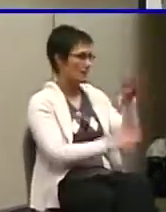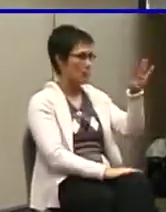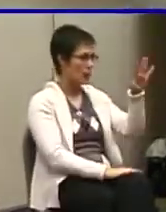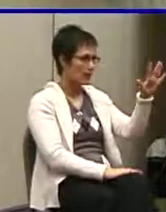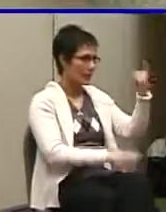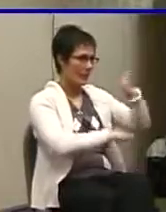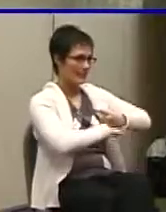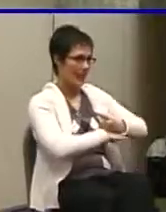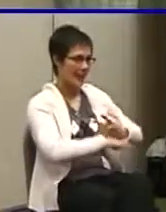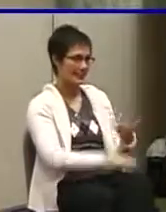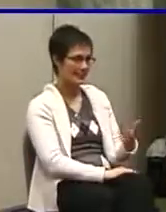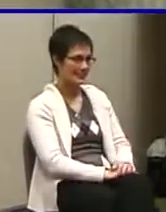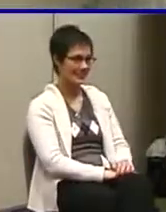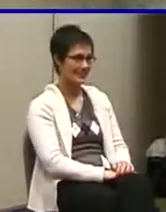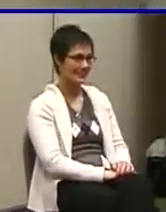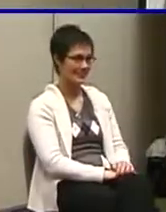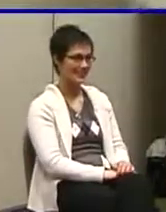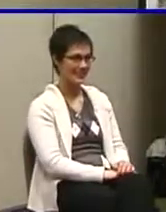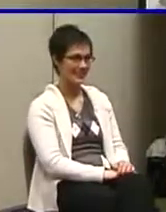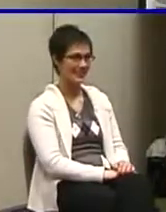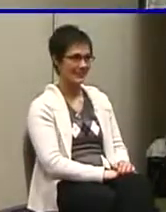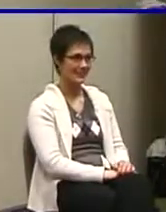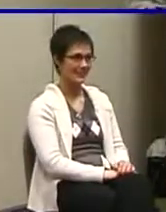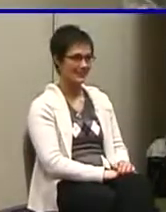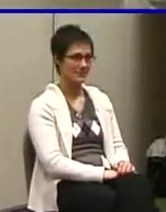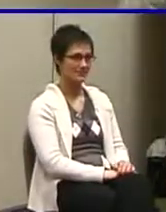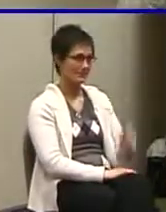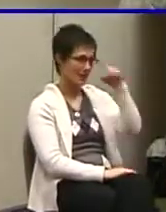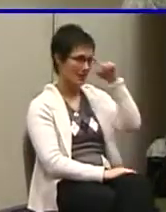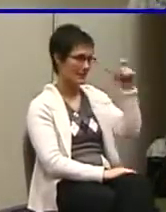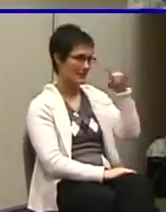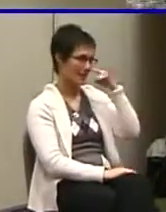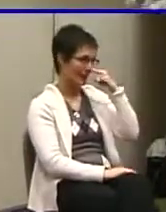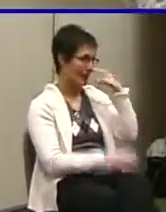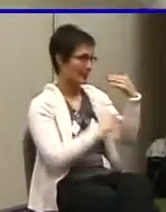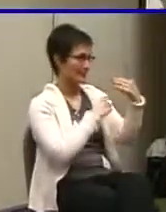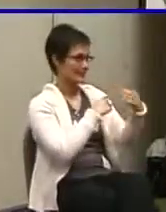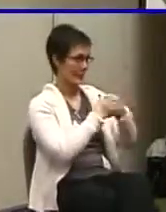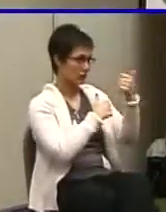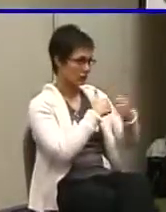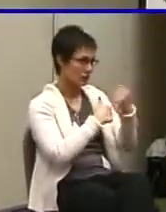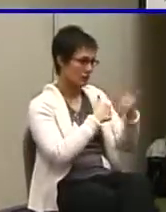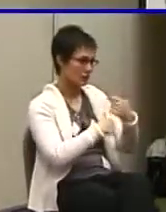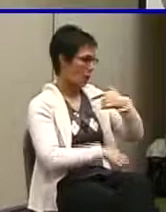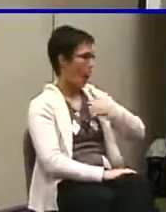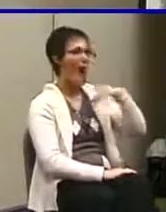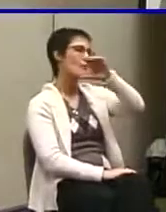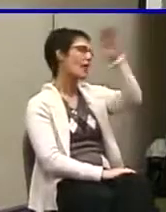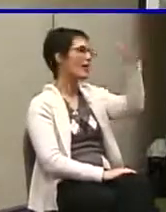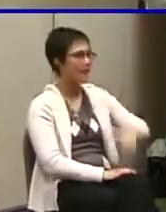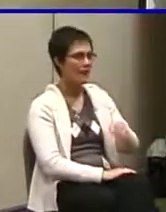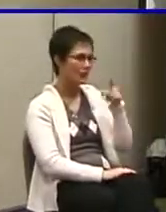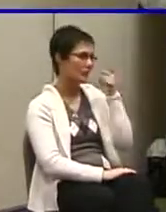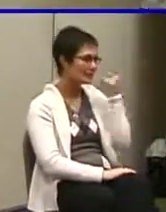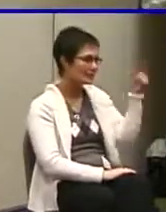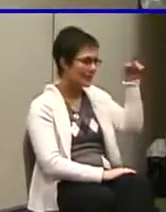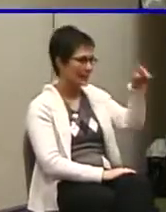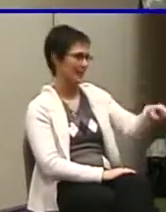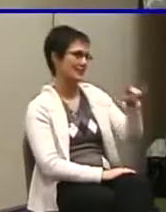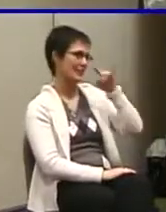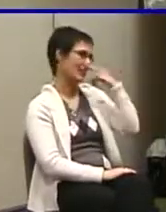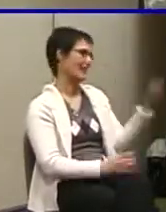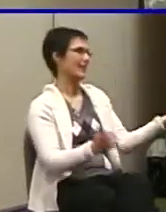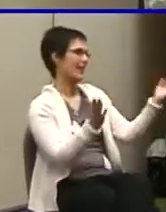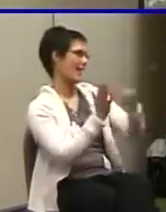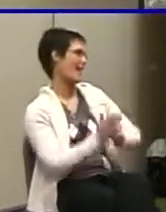for a 45-day placement someplace because the kid's dangerous. I'll never ever see this kid back in the school that he's actually done